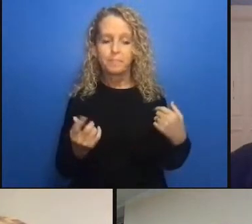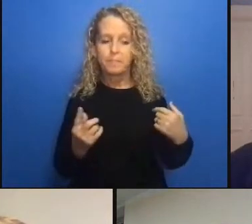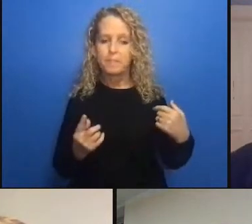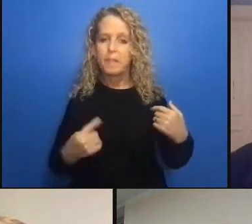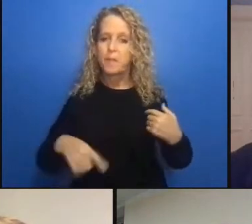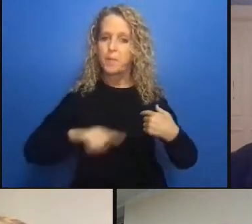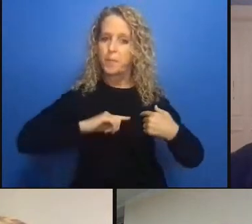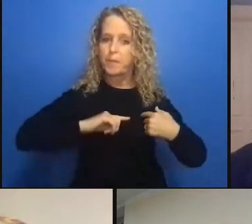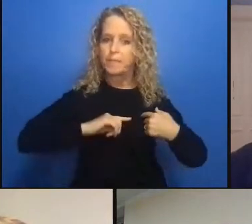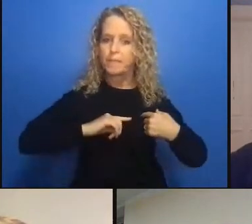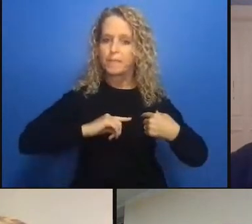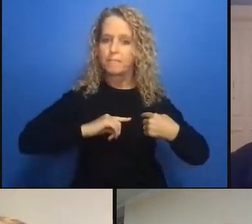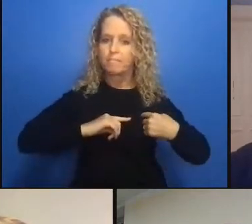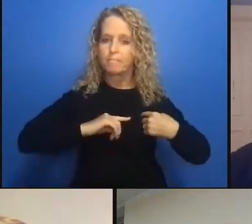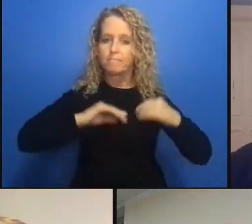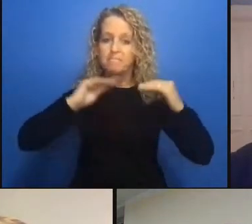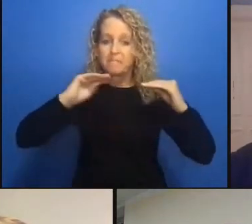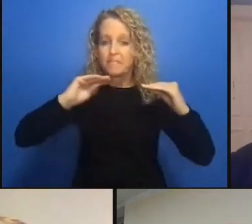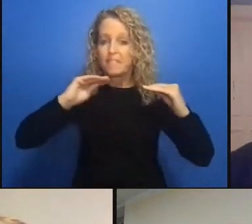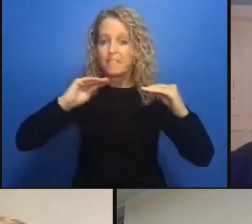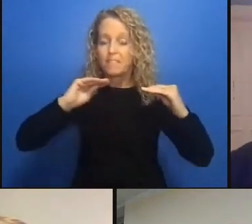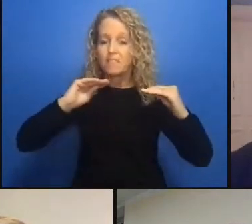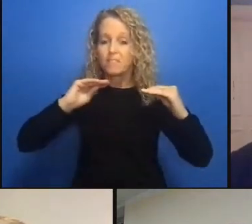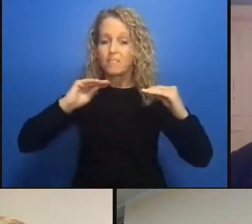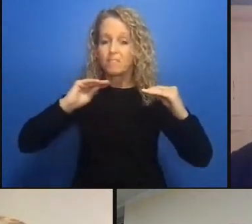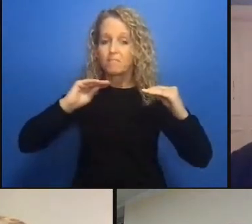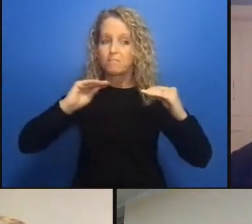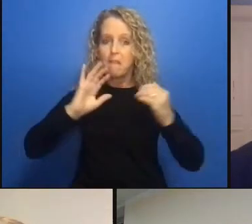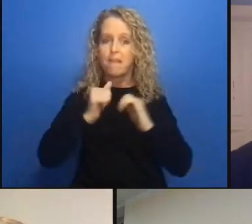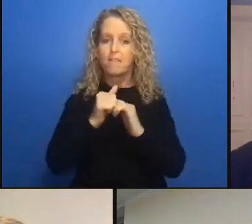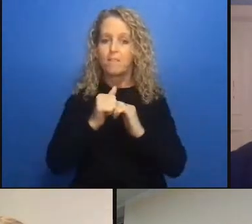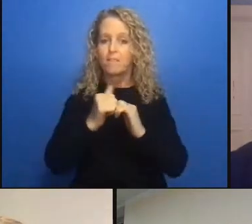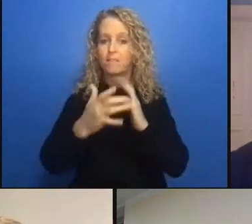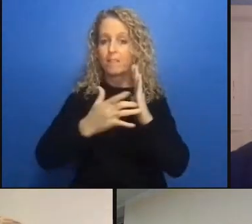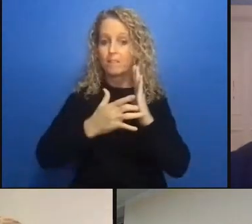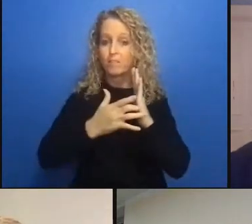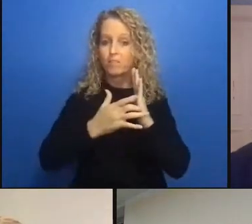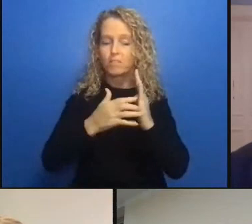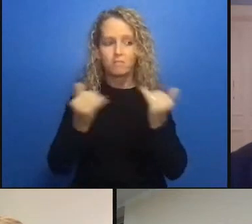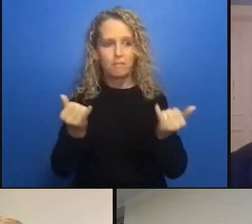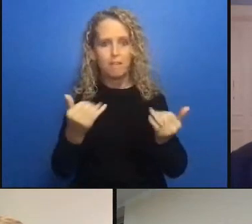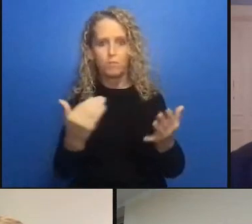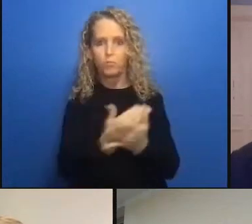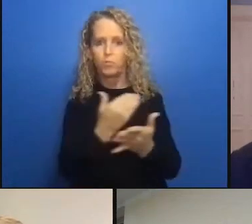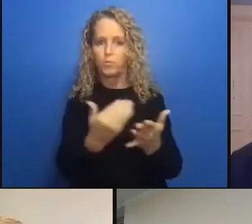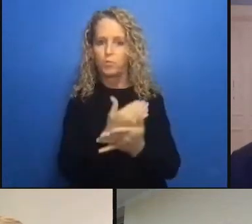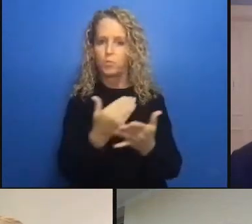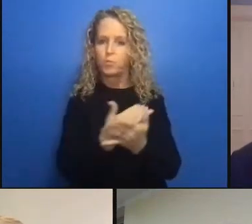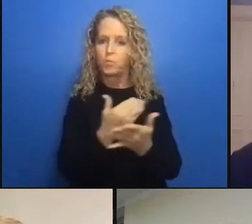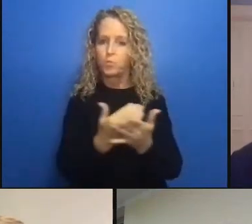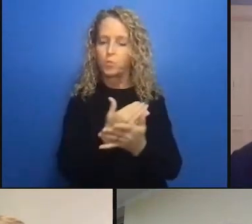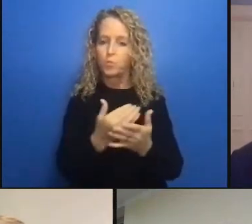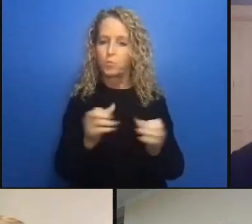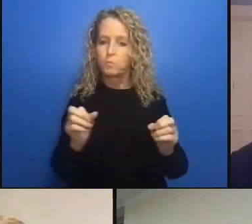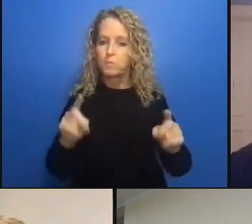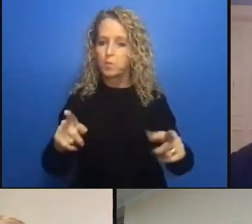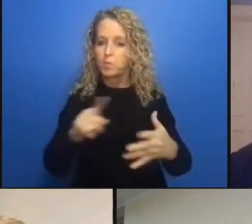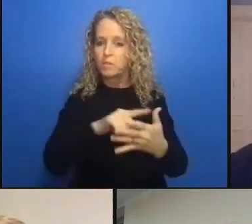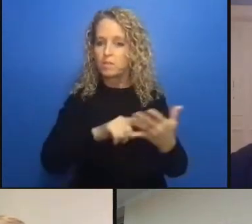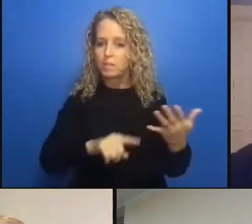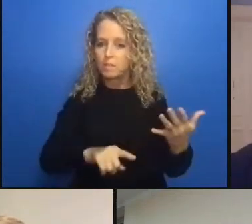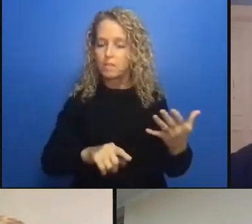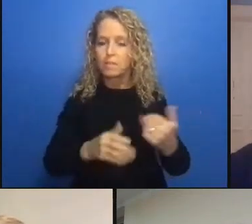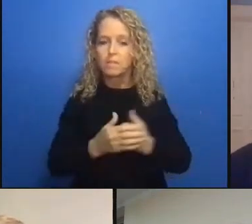technology opens up new possibilities. I think of we have literally thousands